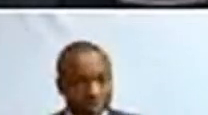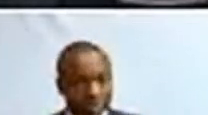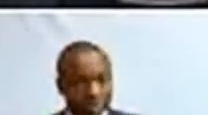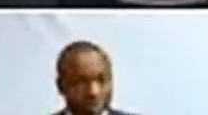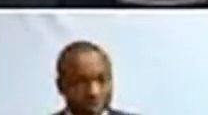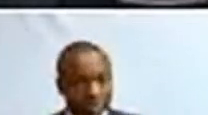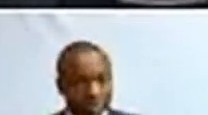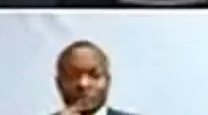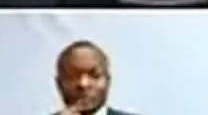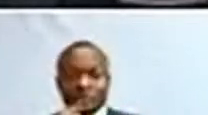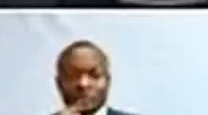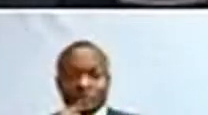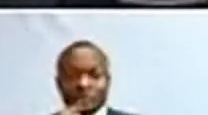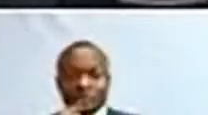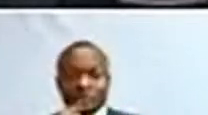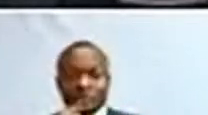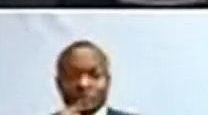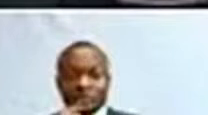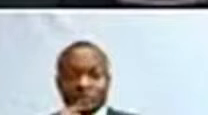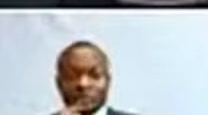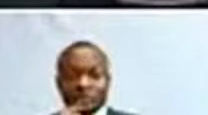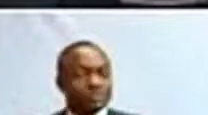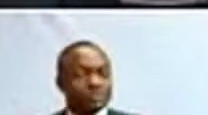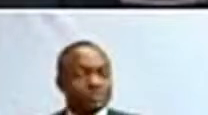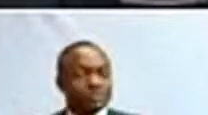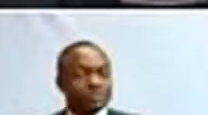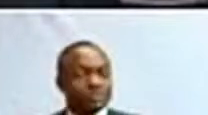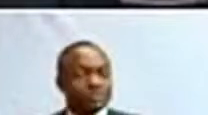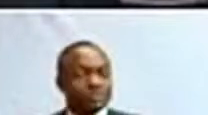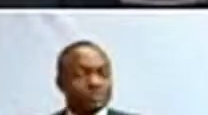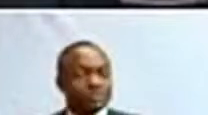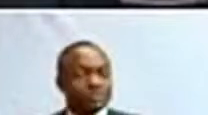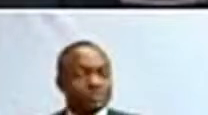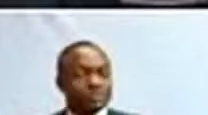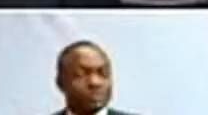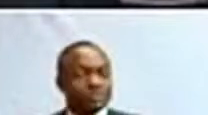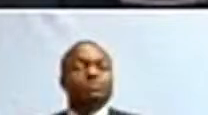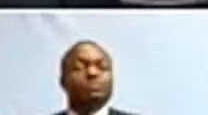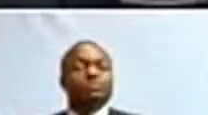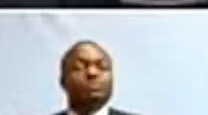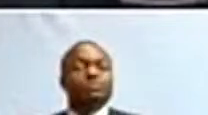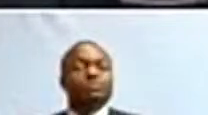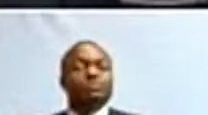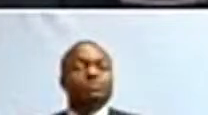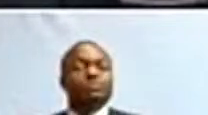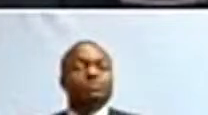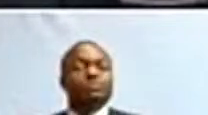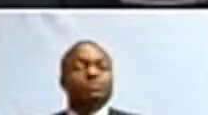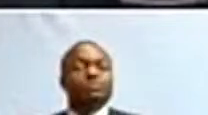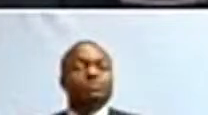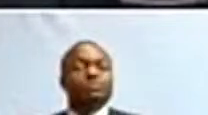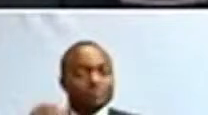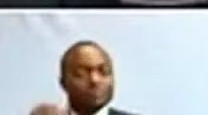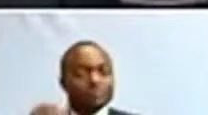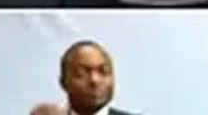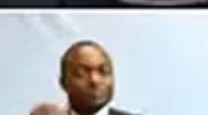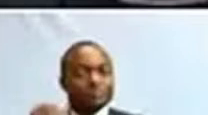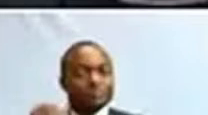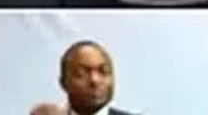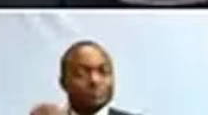say, after all, I never signed, I never did